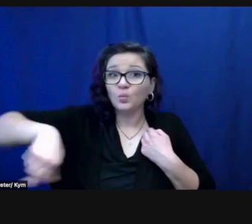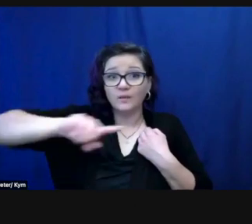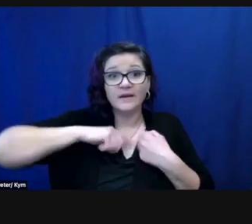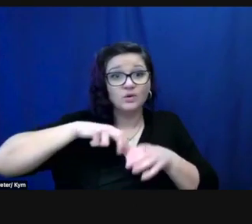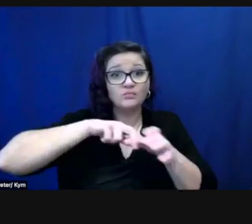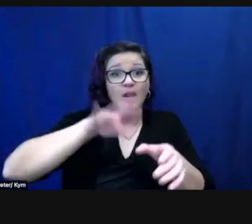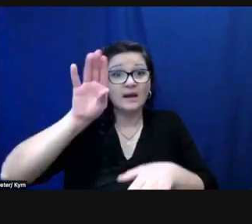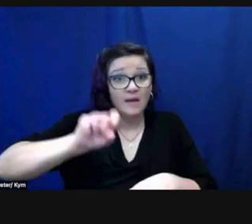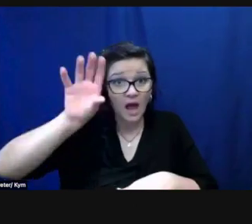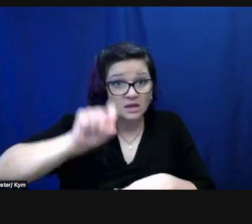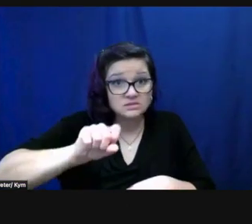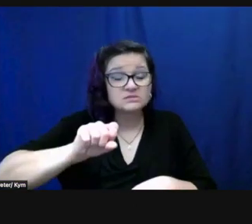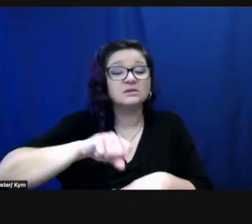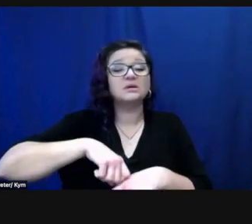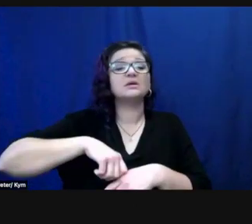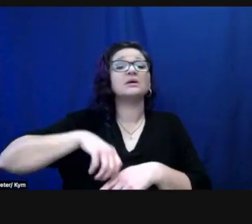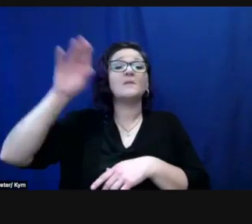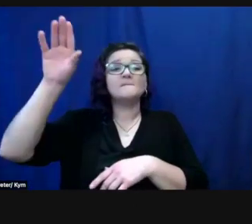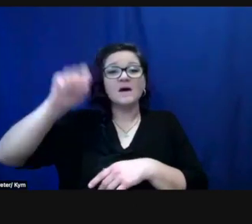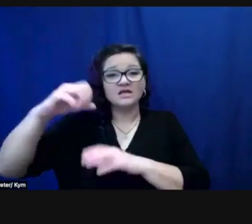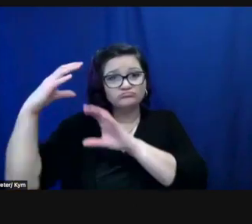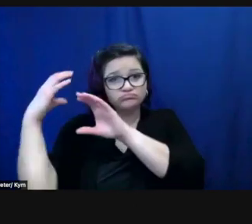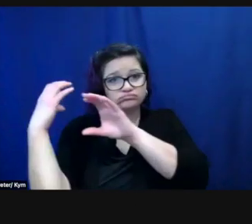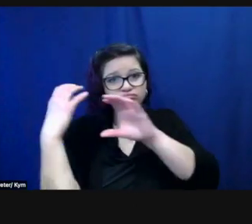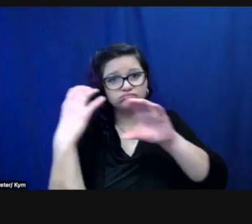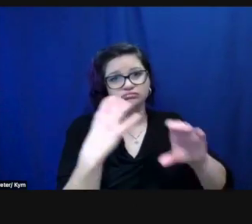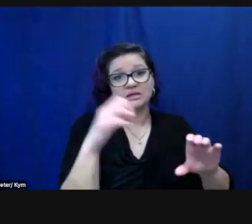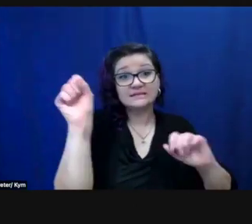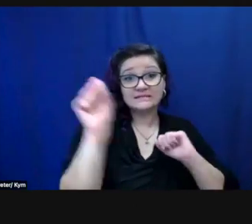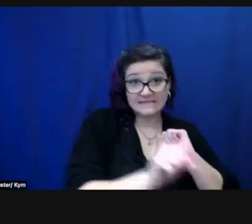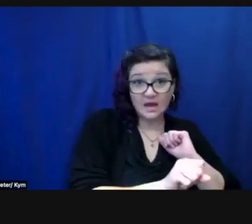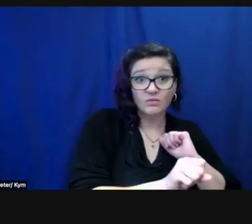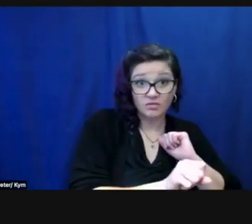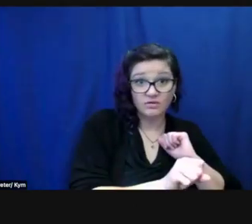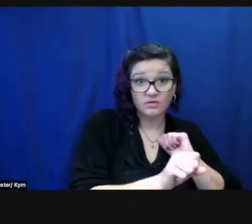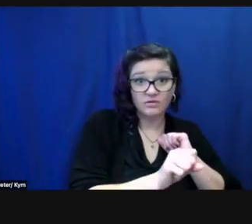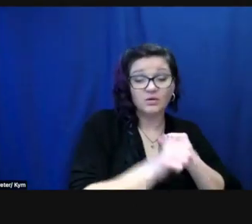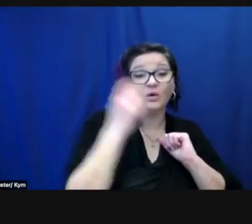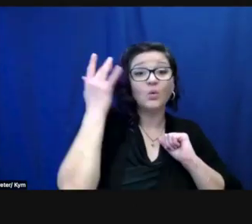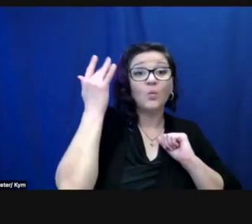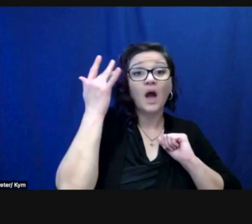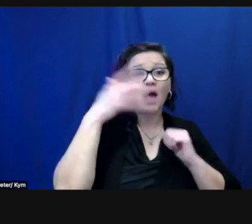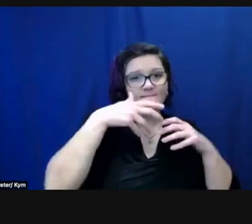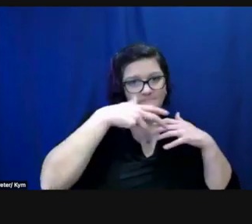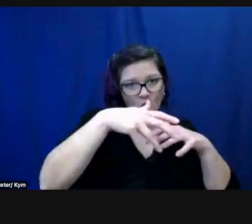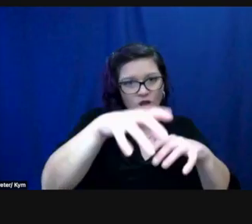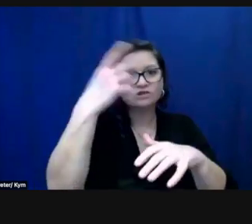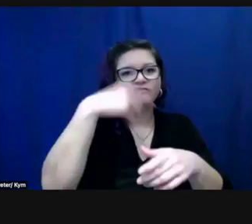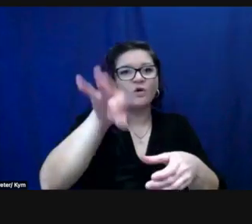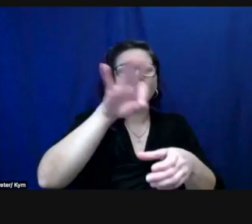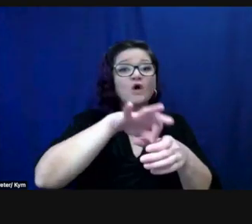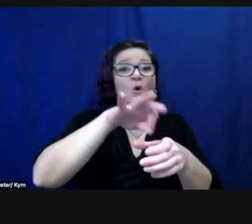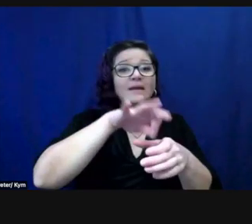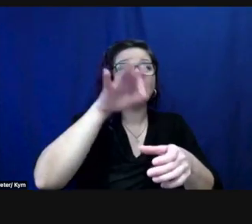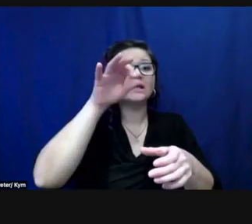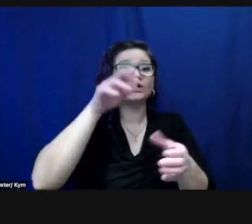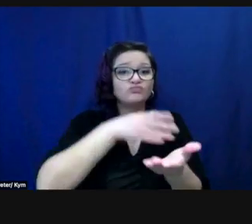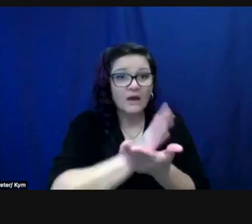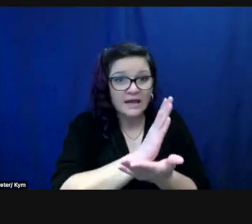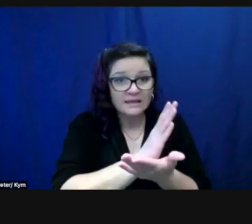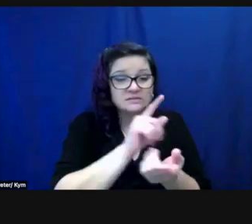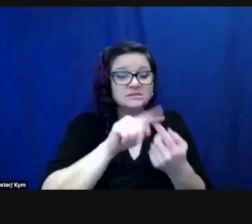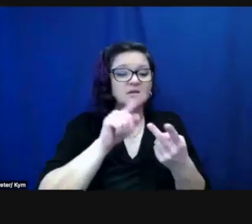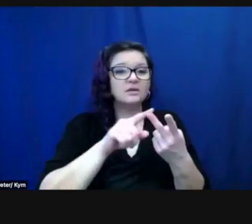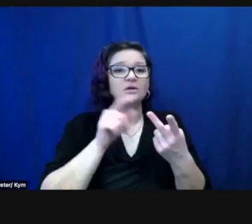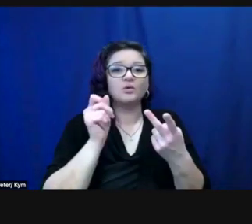would bus down into the South to march for voting rights or try